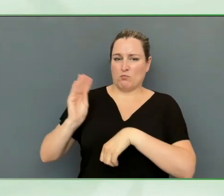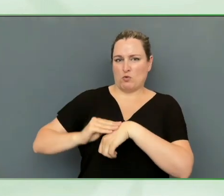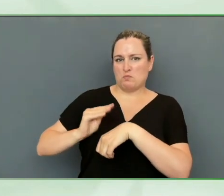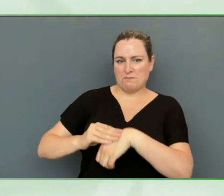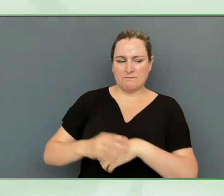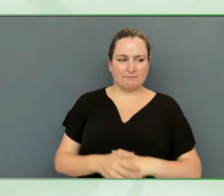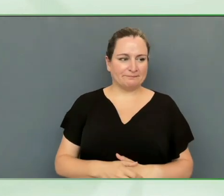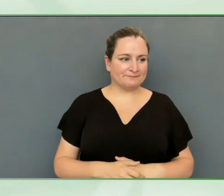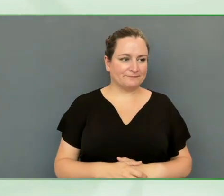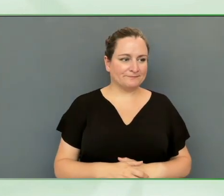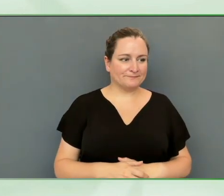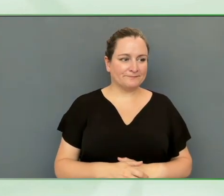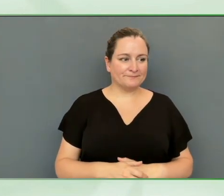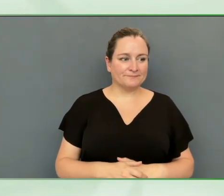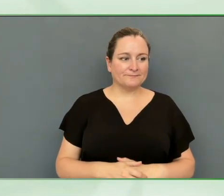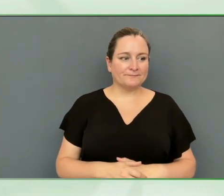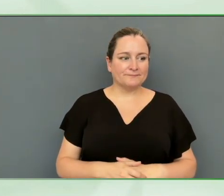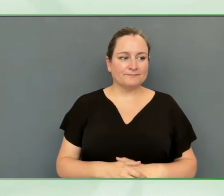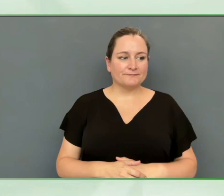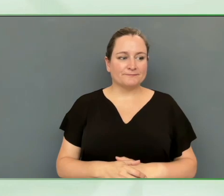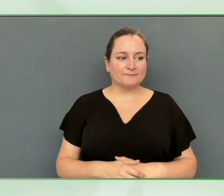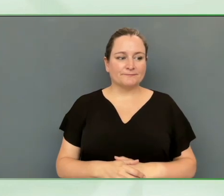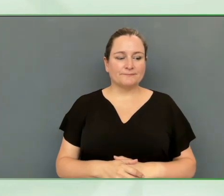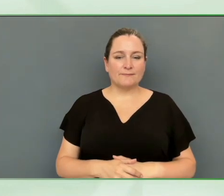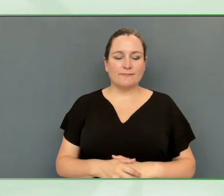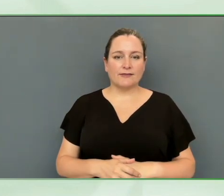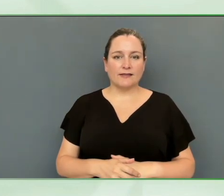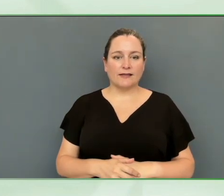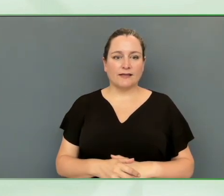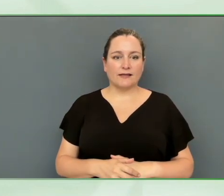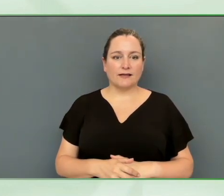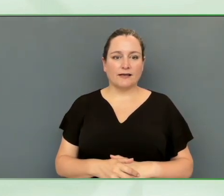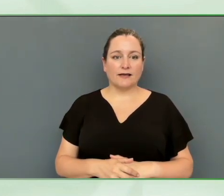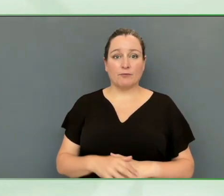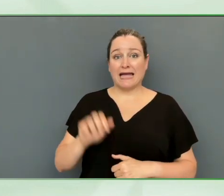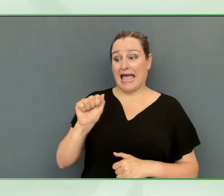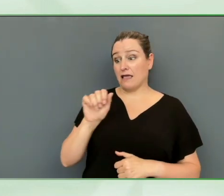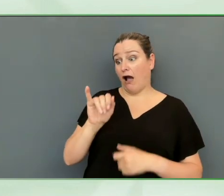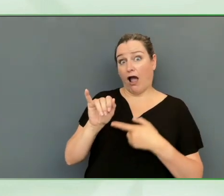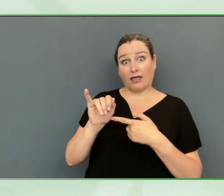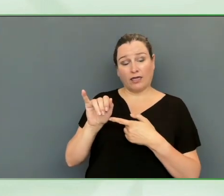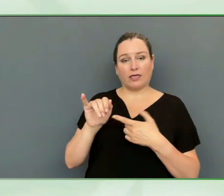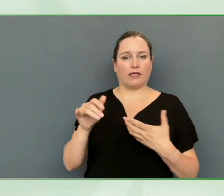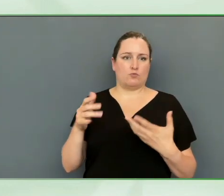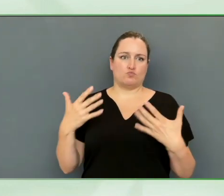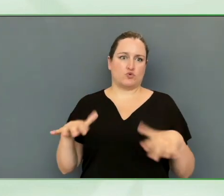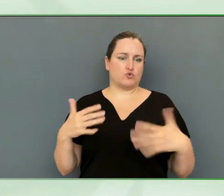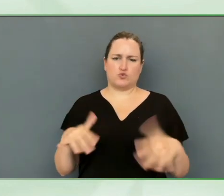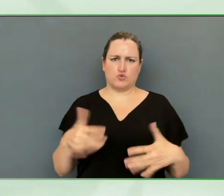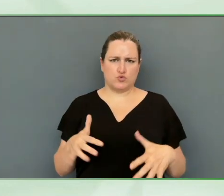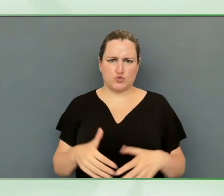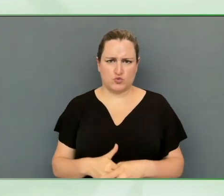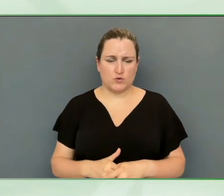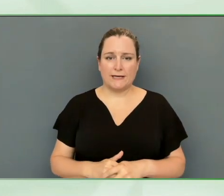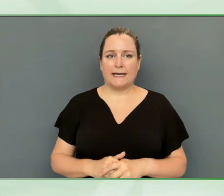concerned, there's not a wide use of AI tools in recruitment. They are doing some testing in how